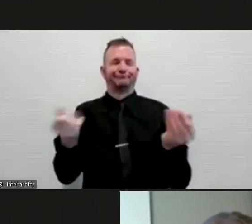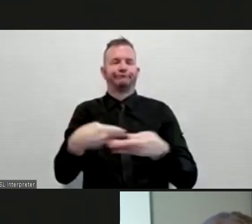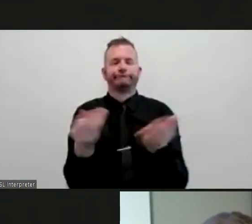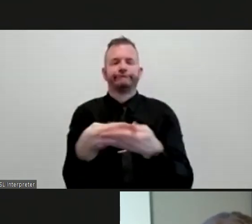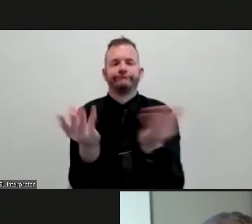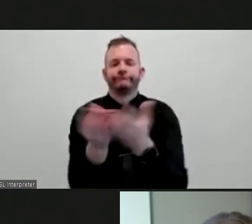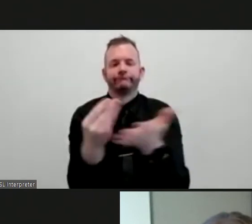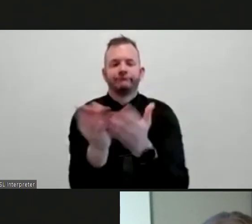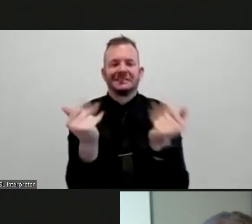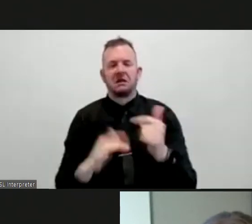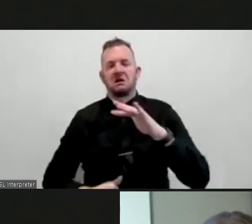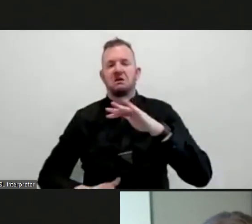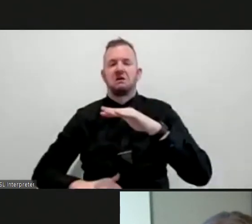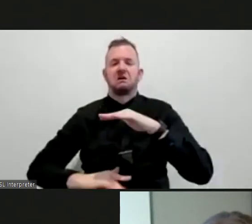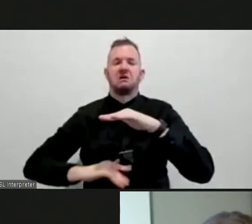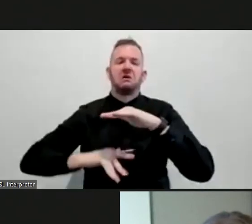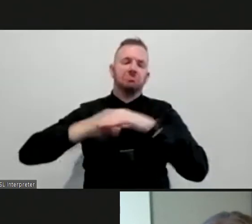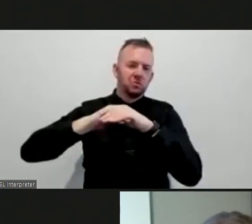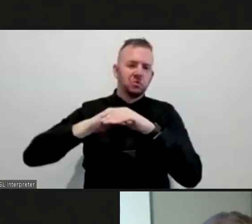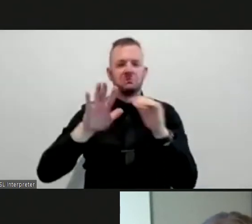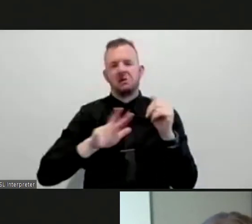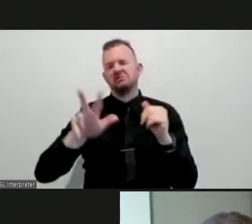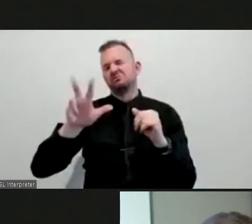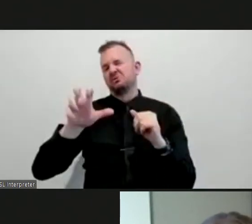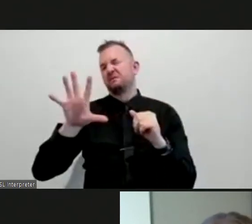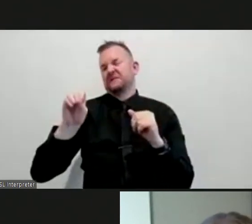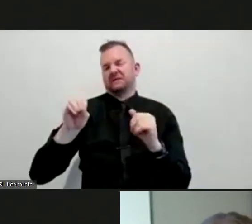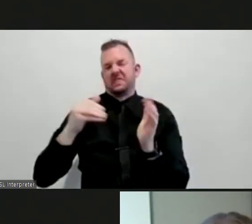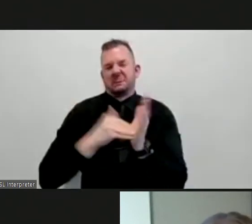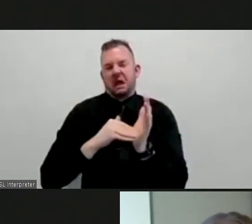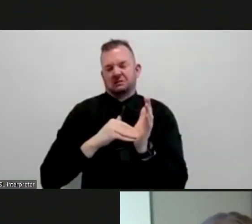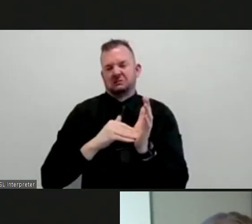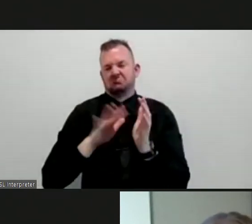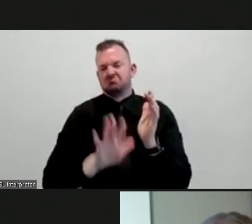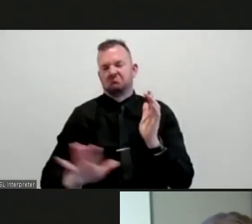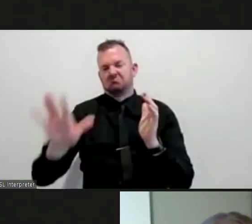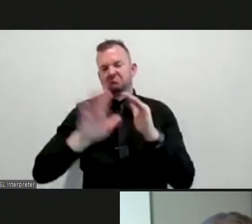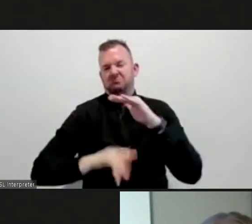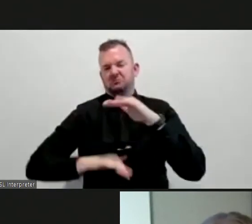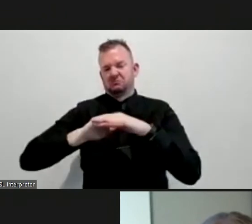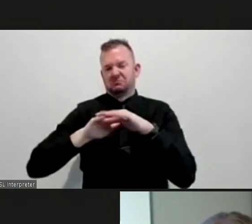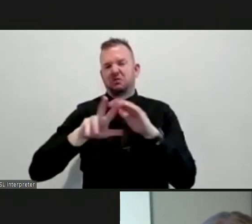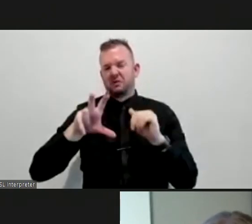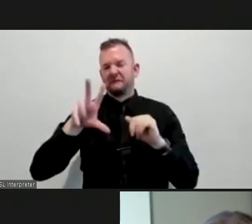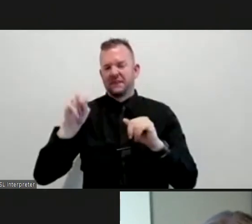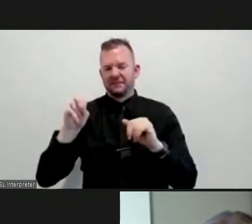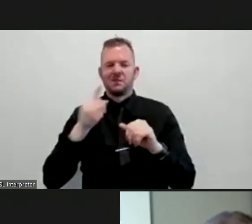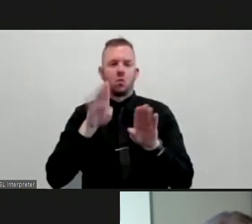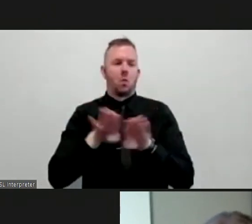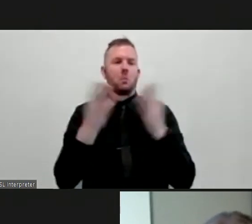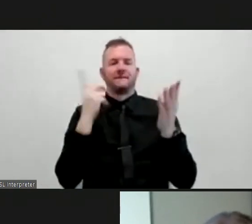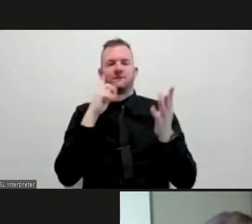350. And then we are currently planning other avenues, including